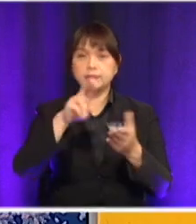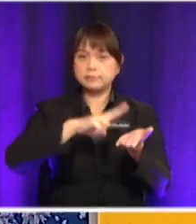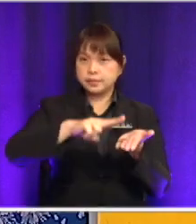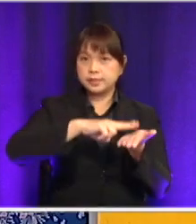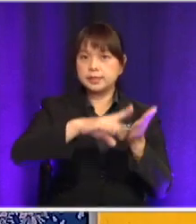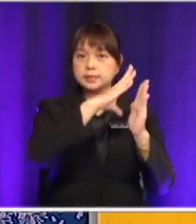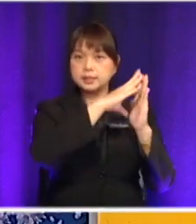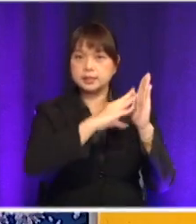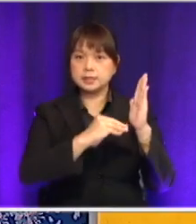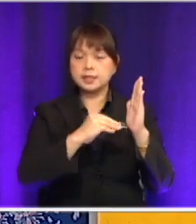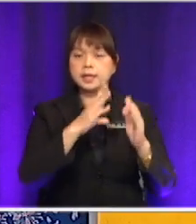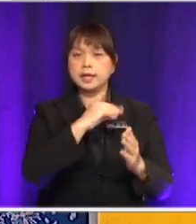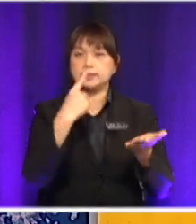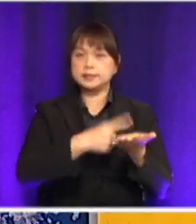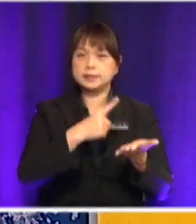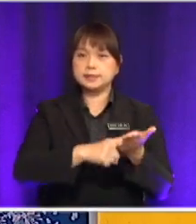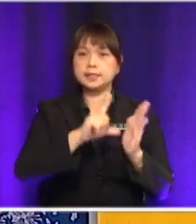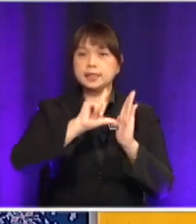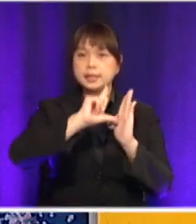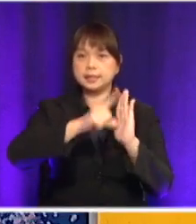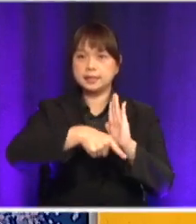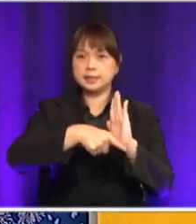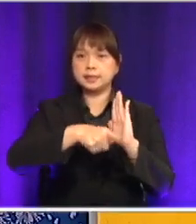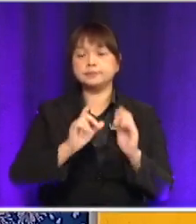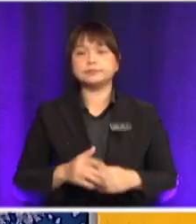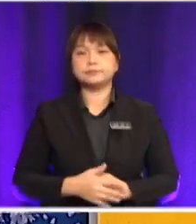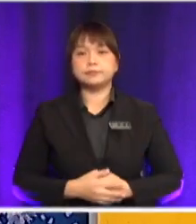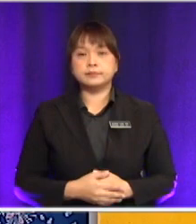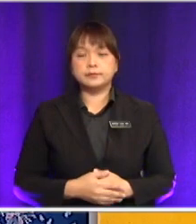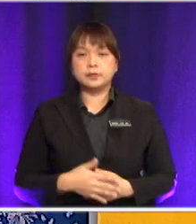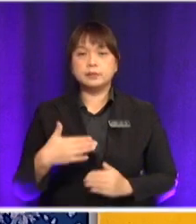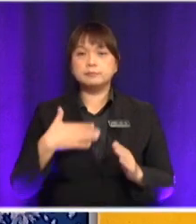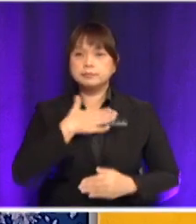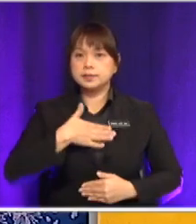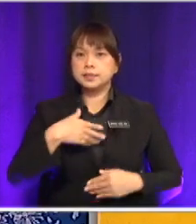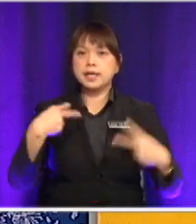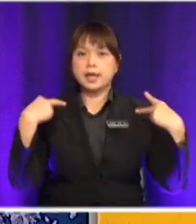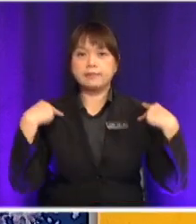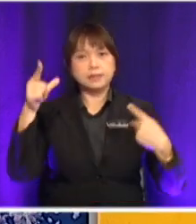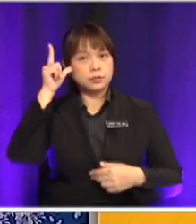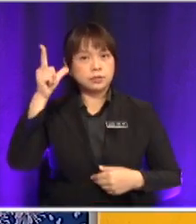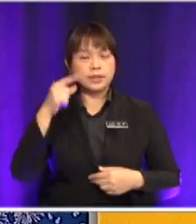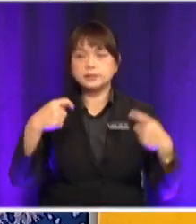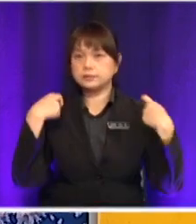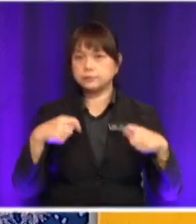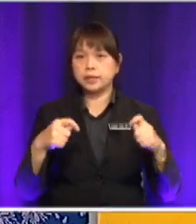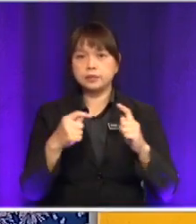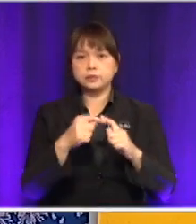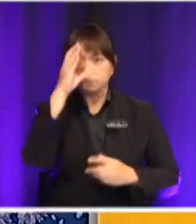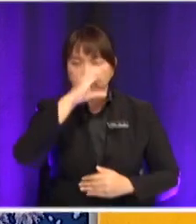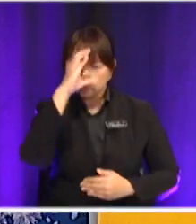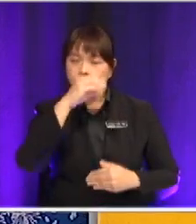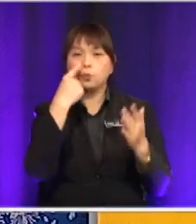later. So all my 4 wonderful pupils, please have a look at them and try and figure out what